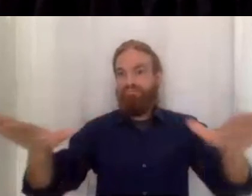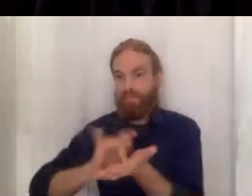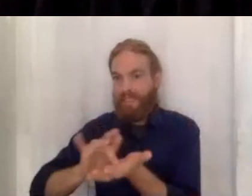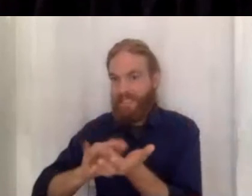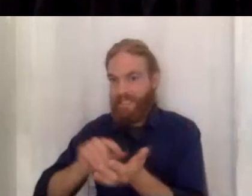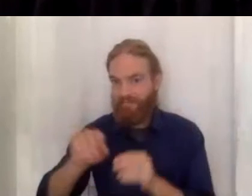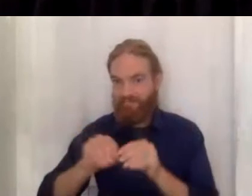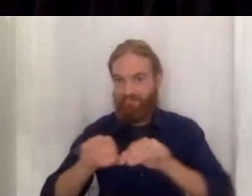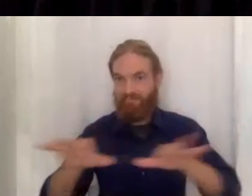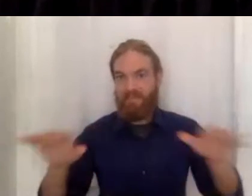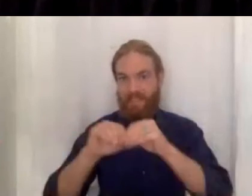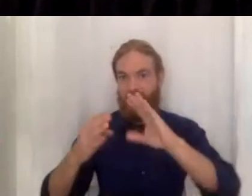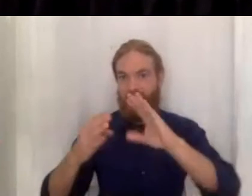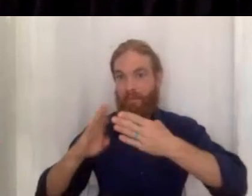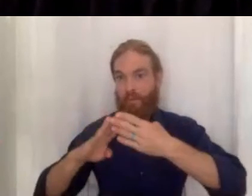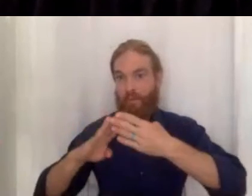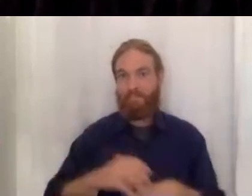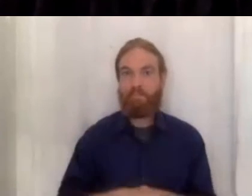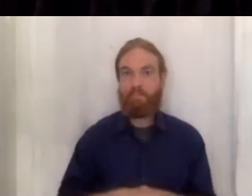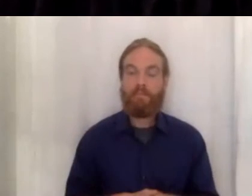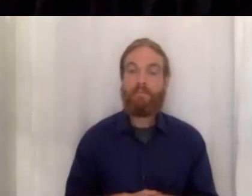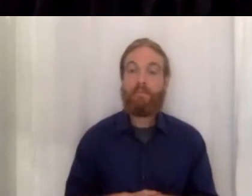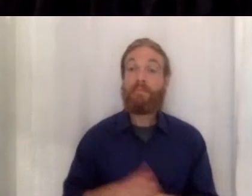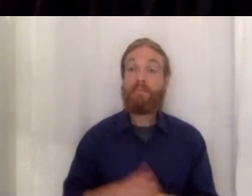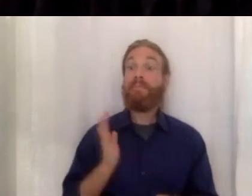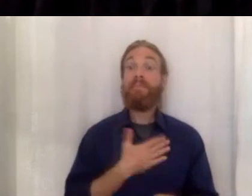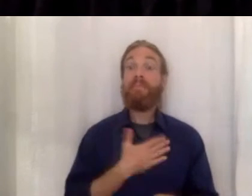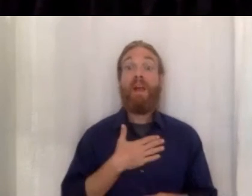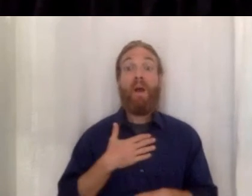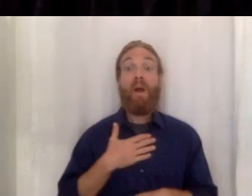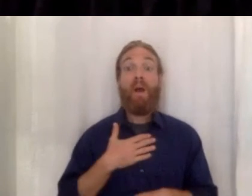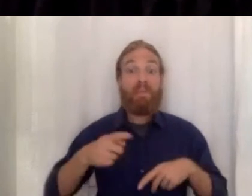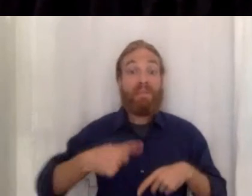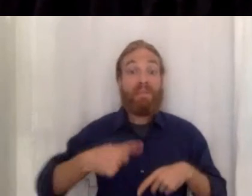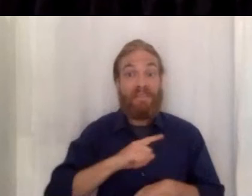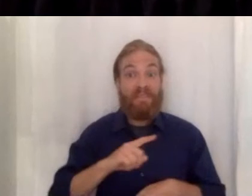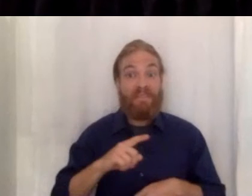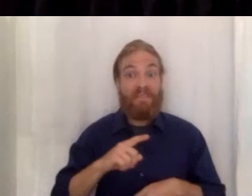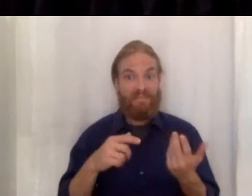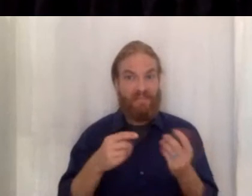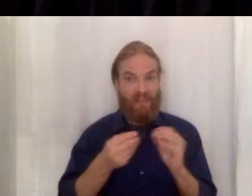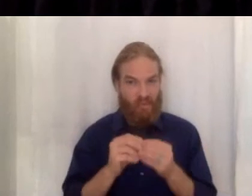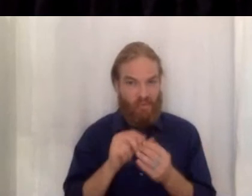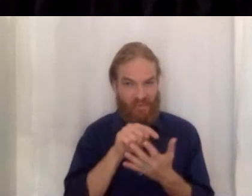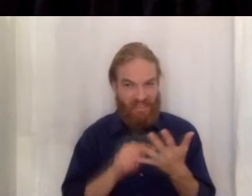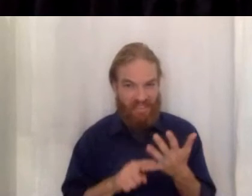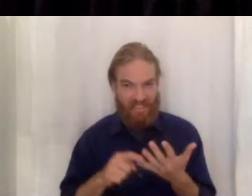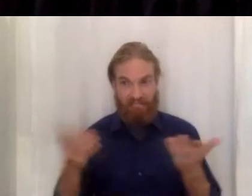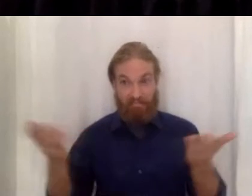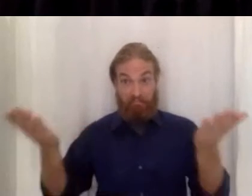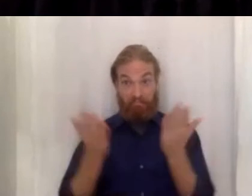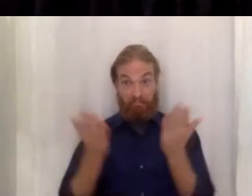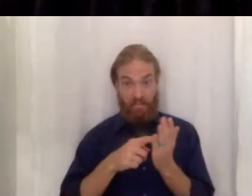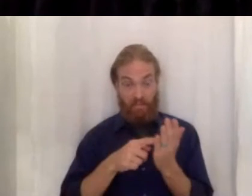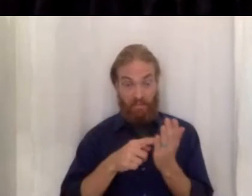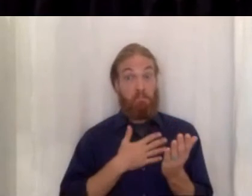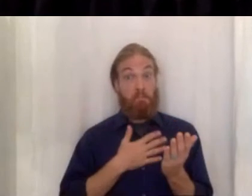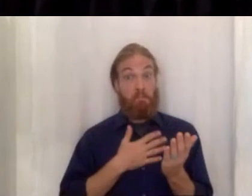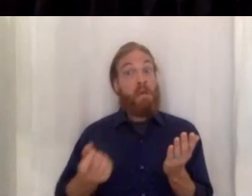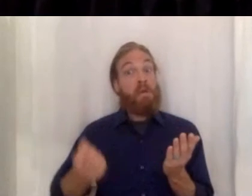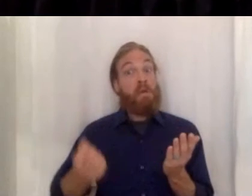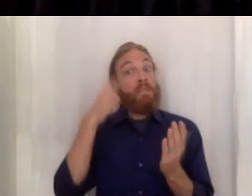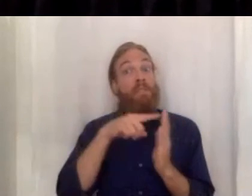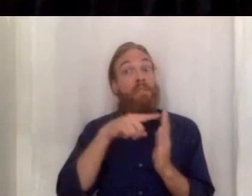would distribute to us. But I understand that that's something that they're going to focus